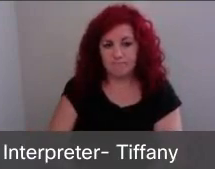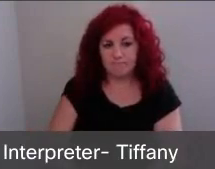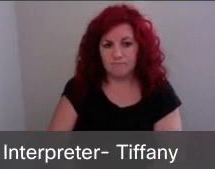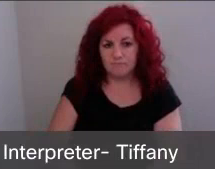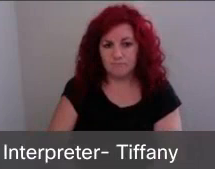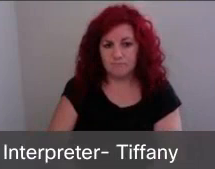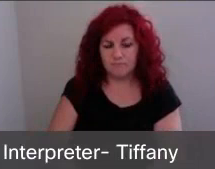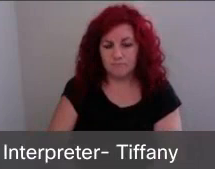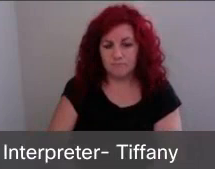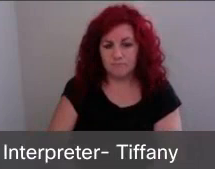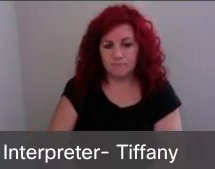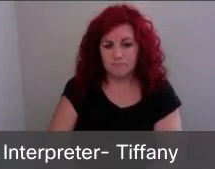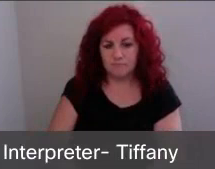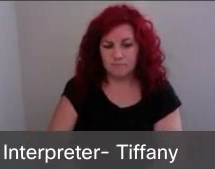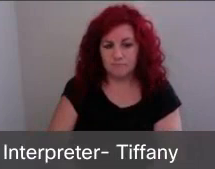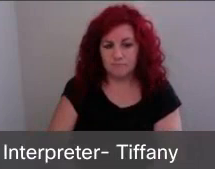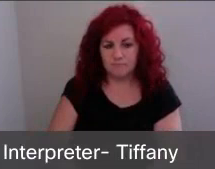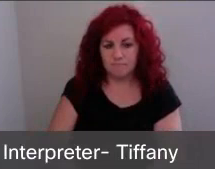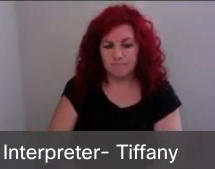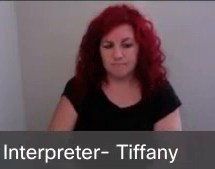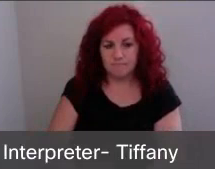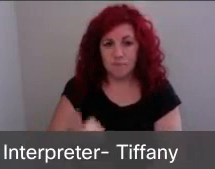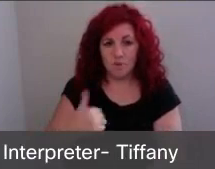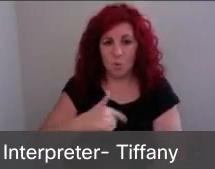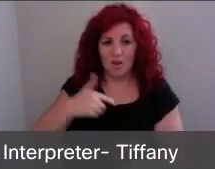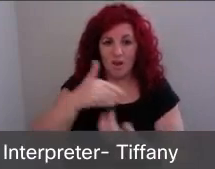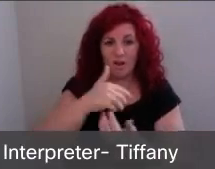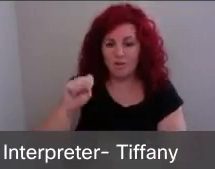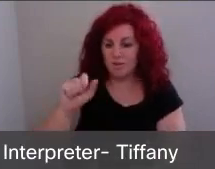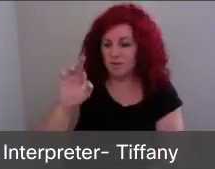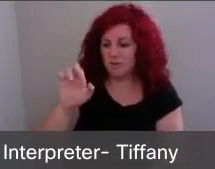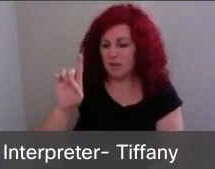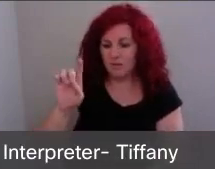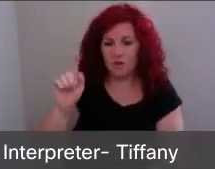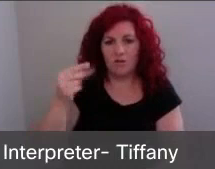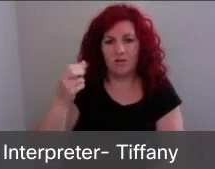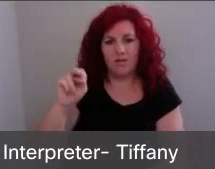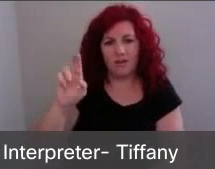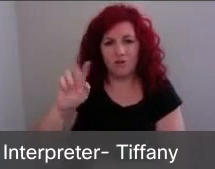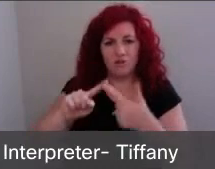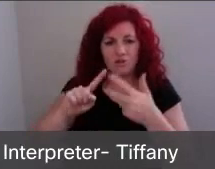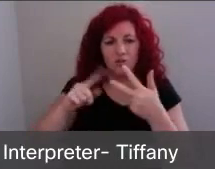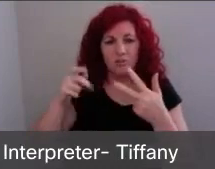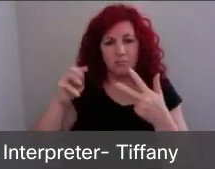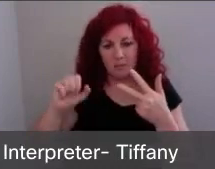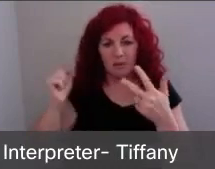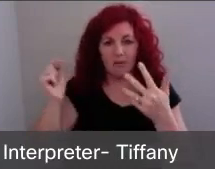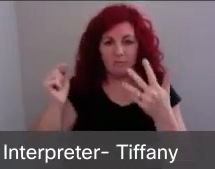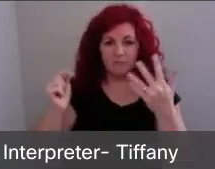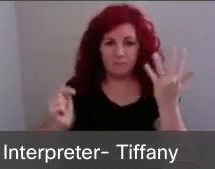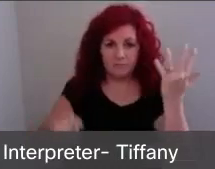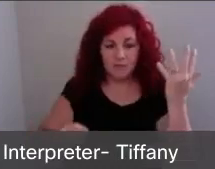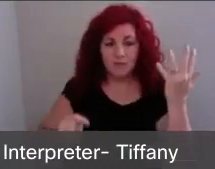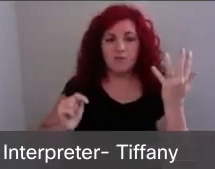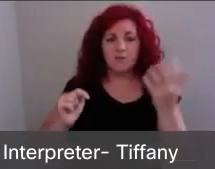We gather within the Safford, Thatcher, Pima, Clifton, Morancy, Duncan, you know, all